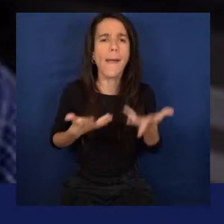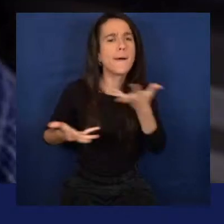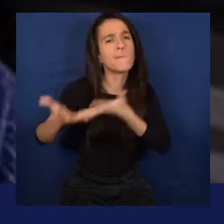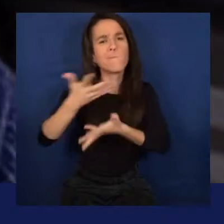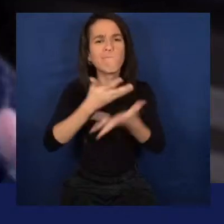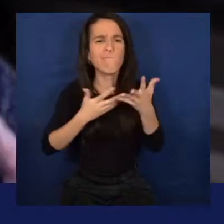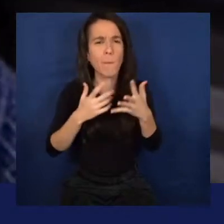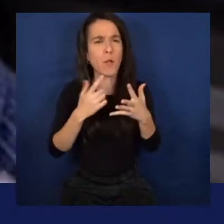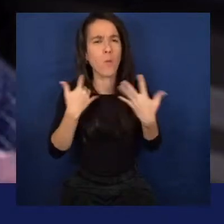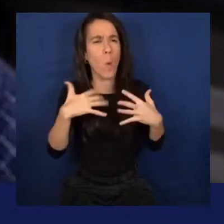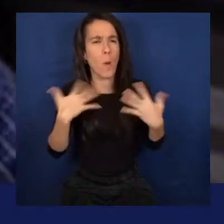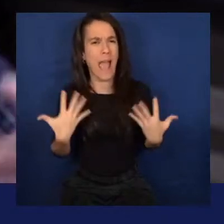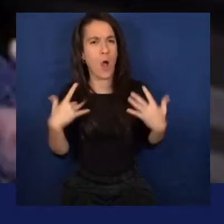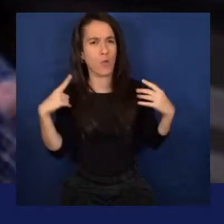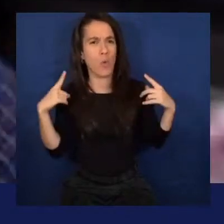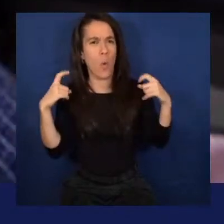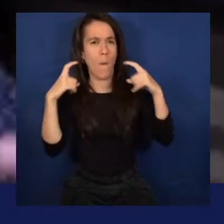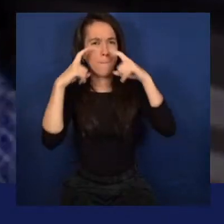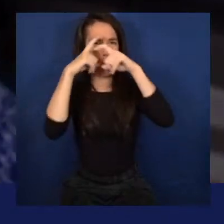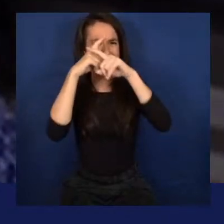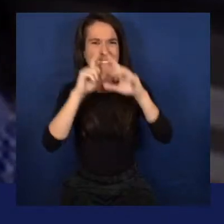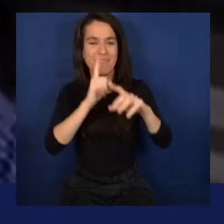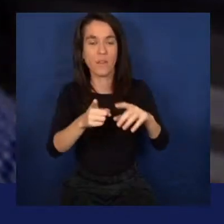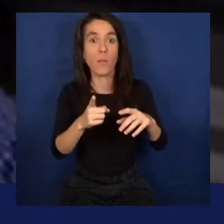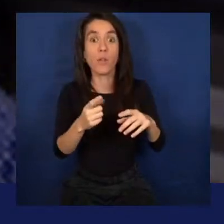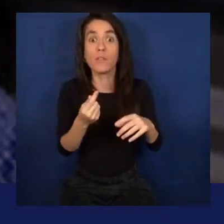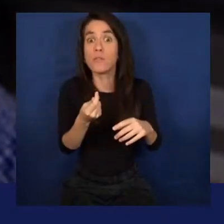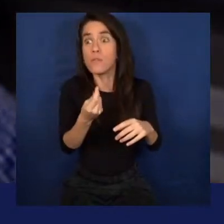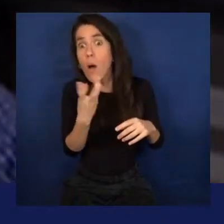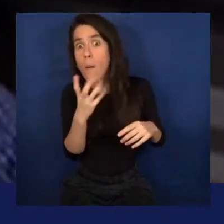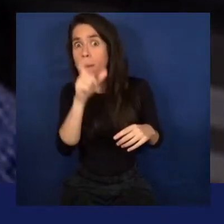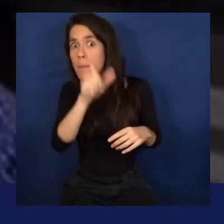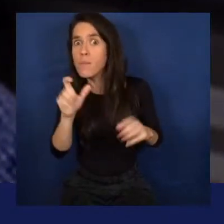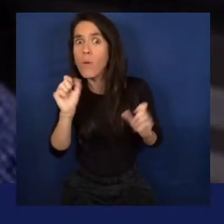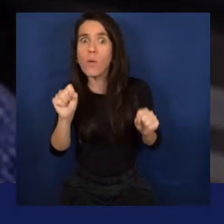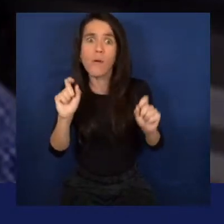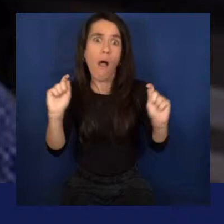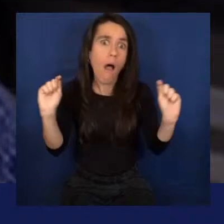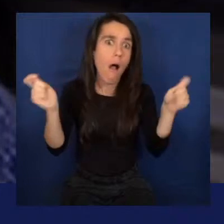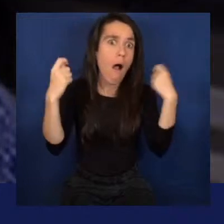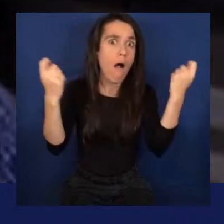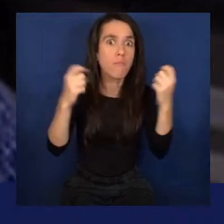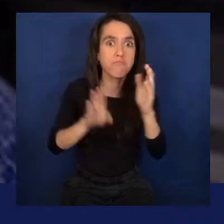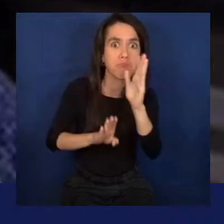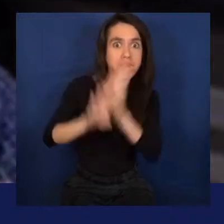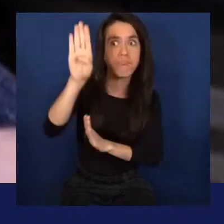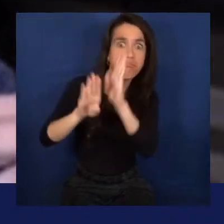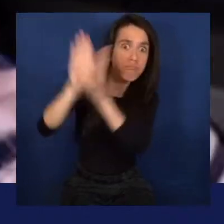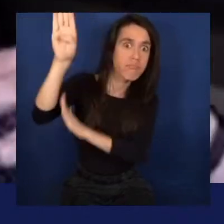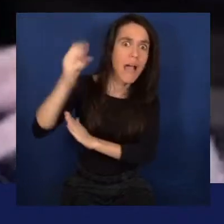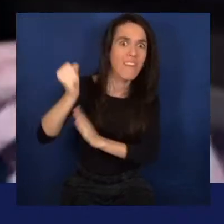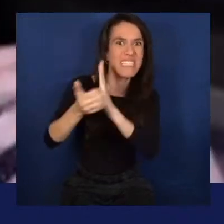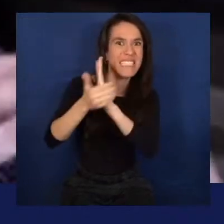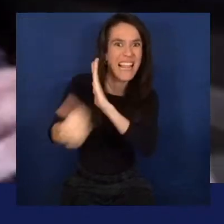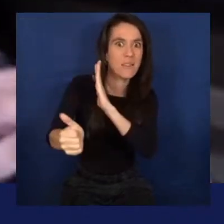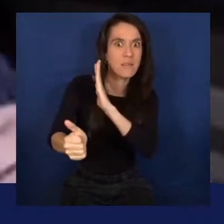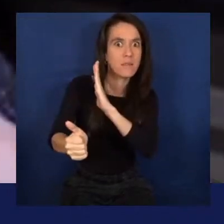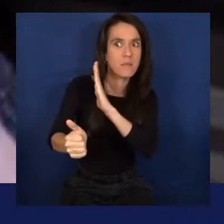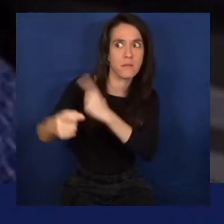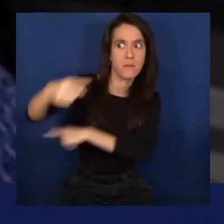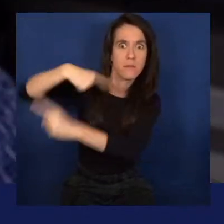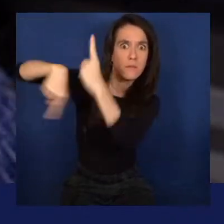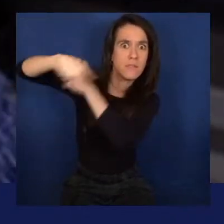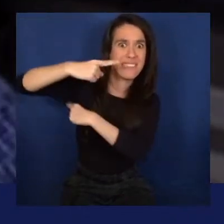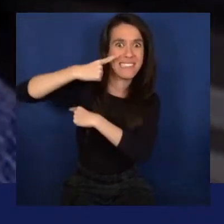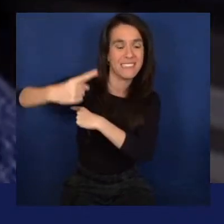right? Only certain people could be successful with this, that it took certain levels of skill. And that level is starting to diminish,